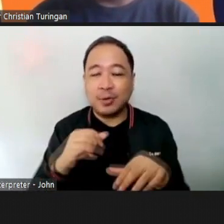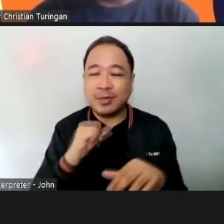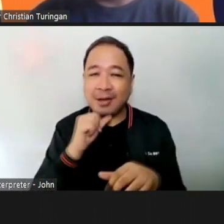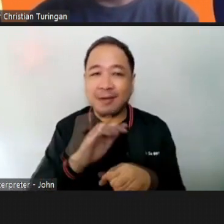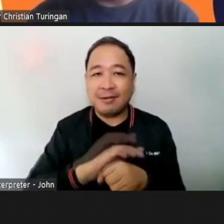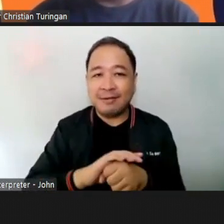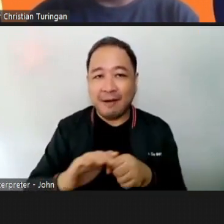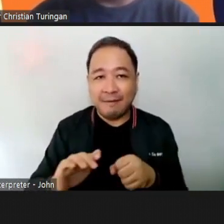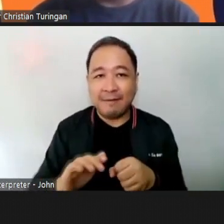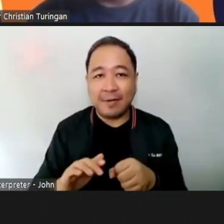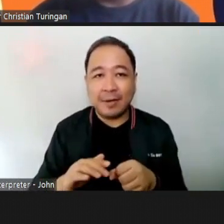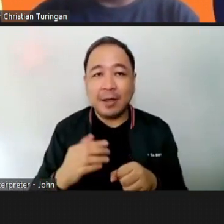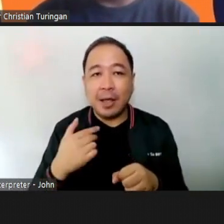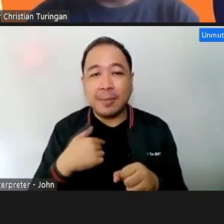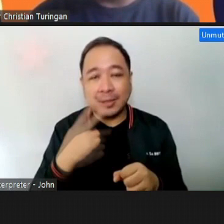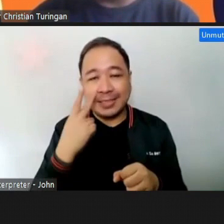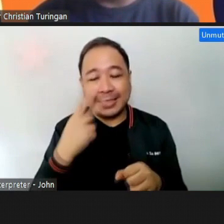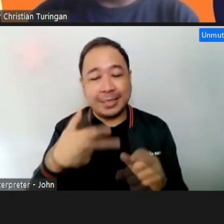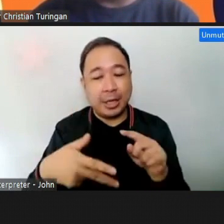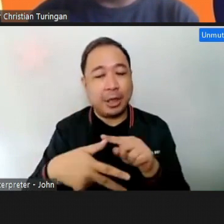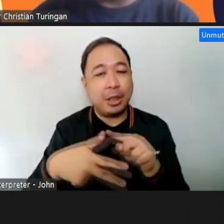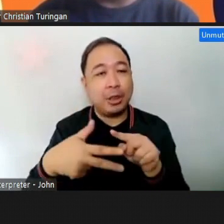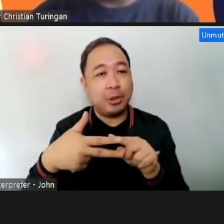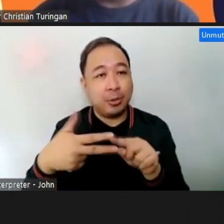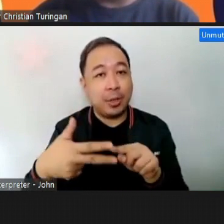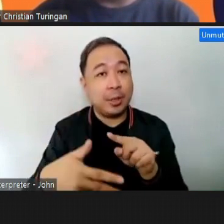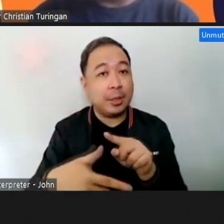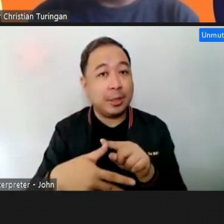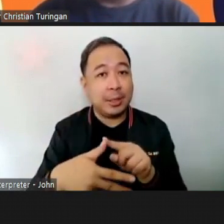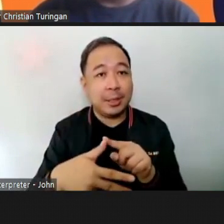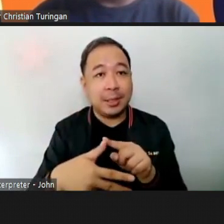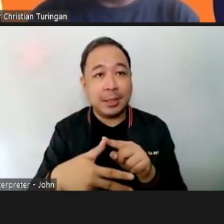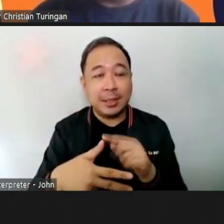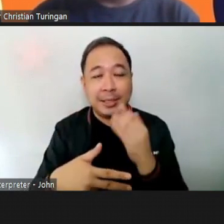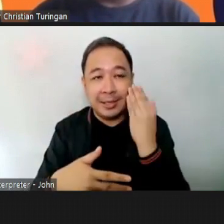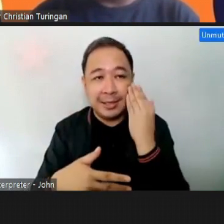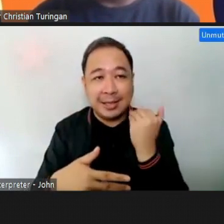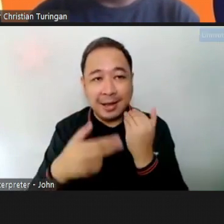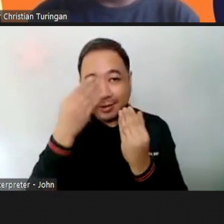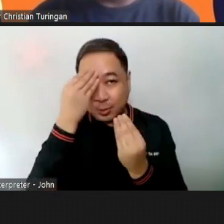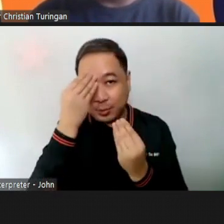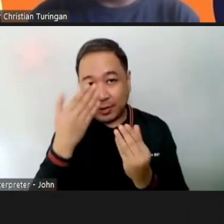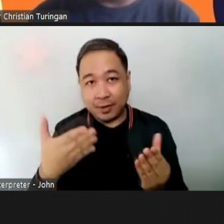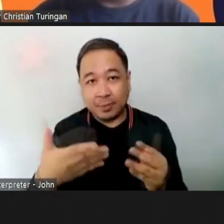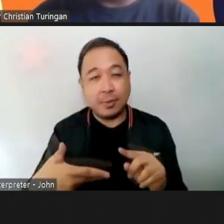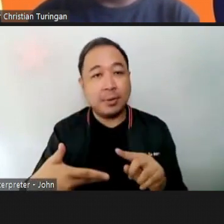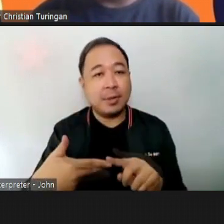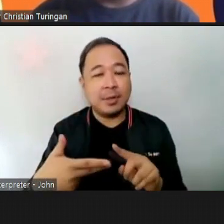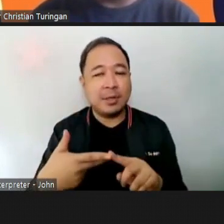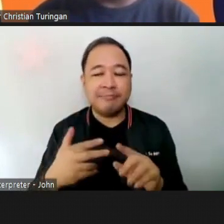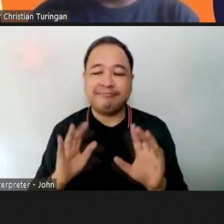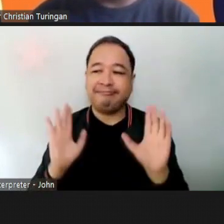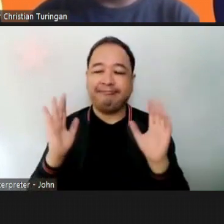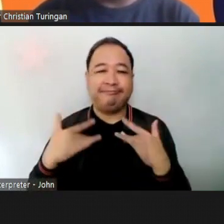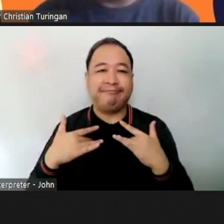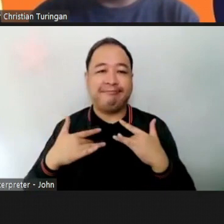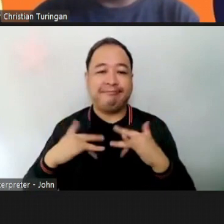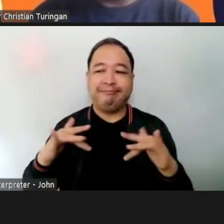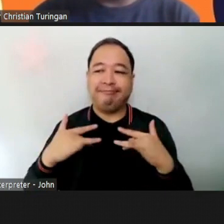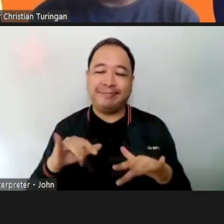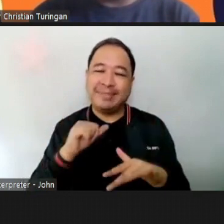Well, ang na-identify ko are 3 things. 1 is the lack of information. Number 2 is apathy or the lack of